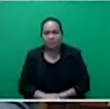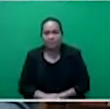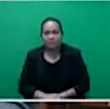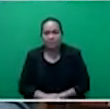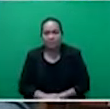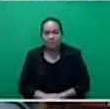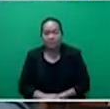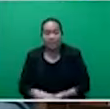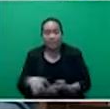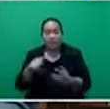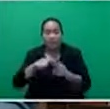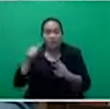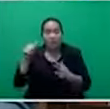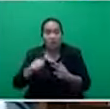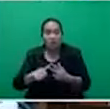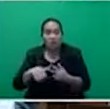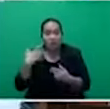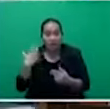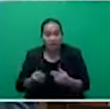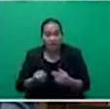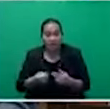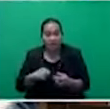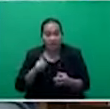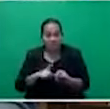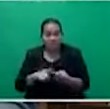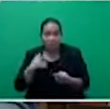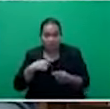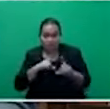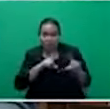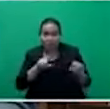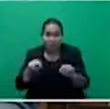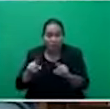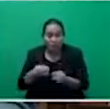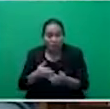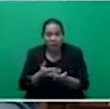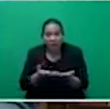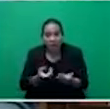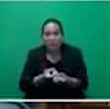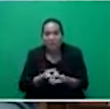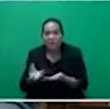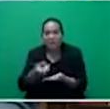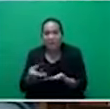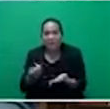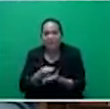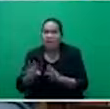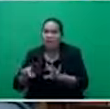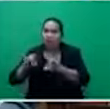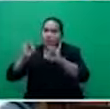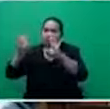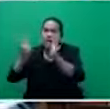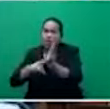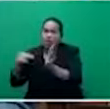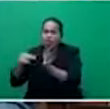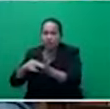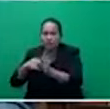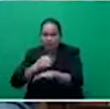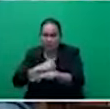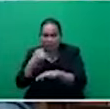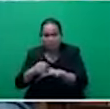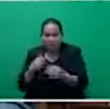we also, of course, as a result of what we were doing, how we were spending the money, the Australian and New Zealand governments were happy with the fact that we topped up